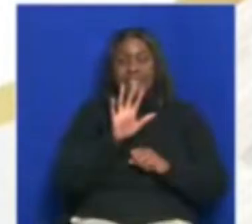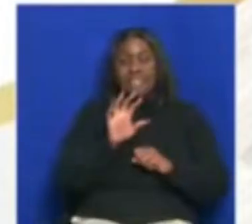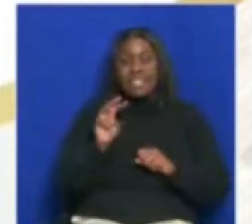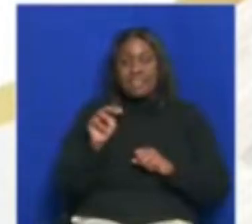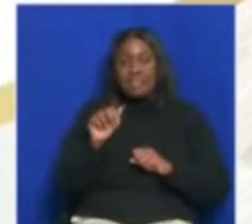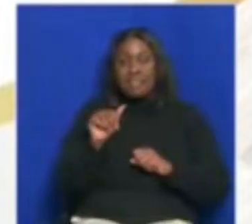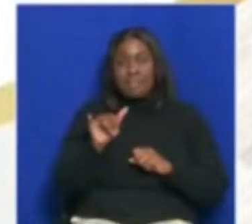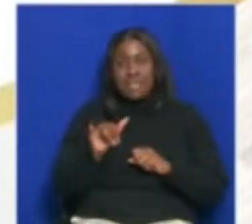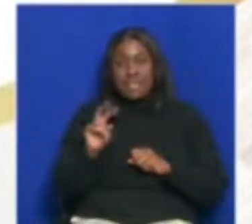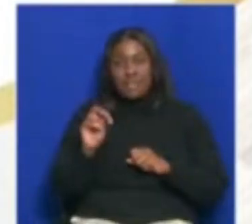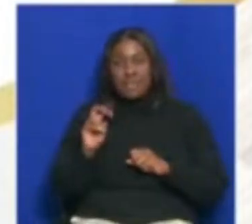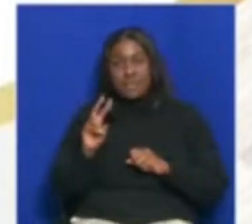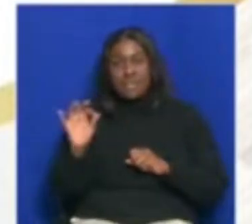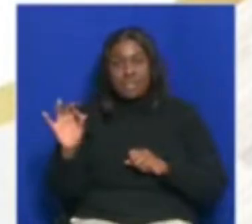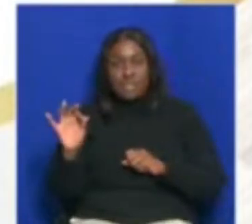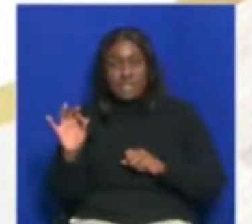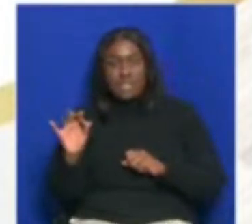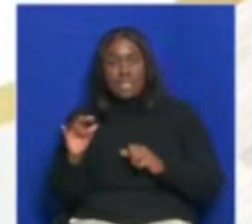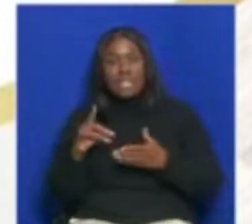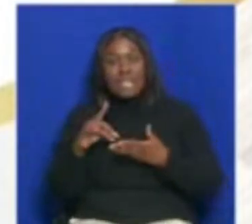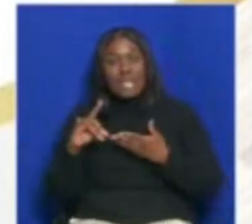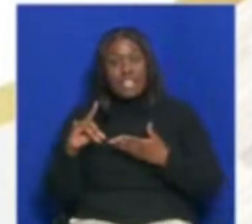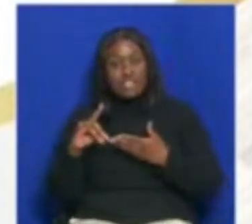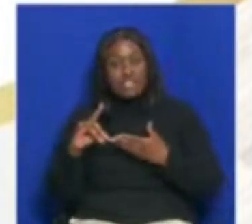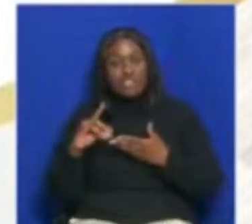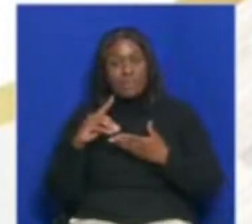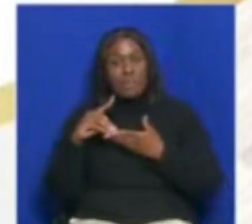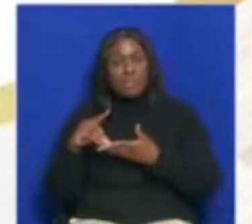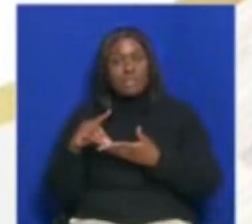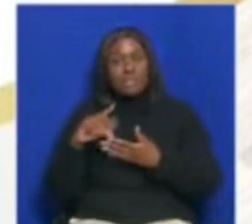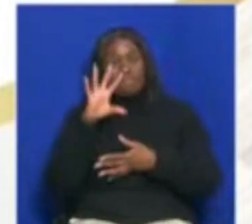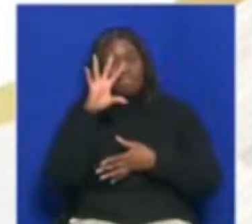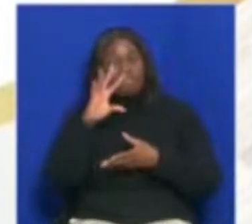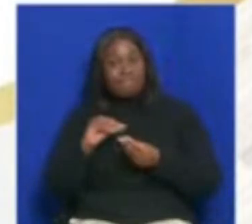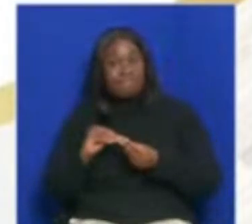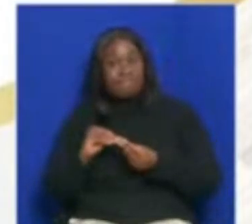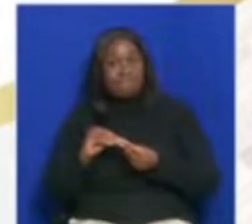cash amounts aggregating to a total of